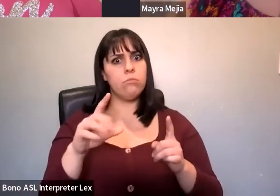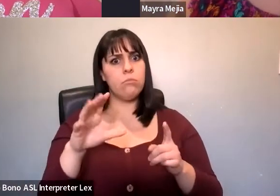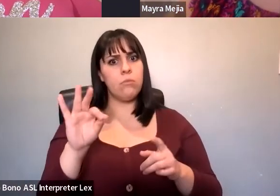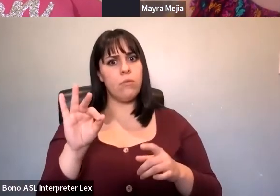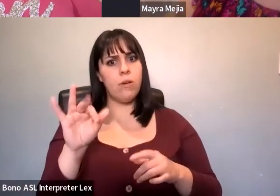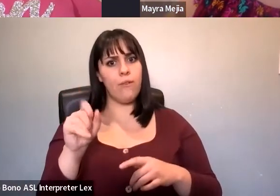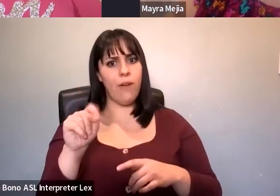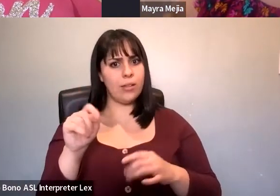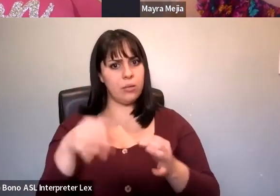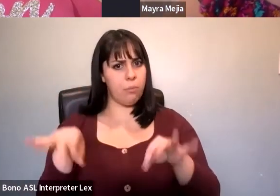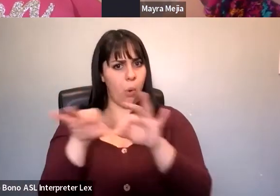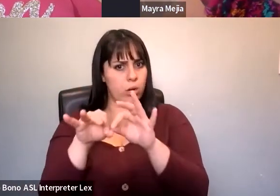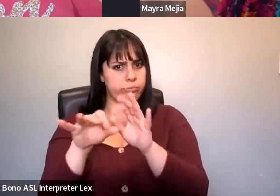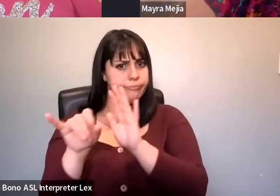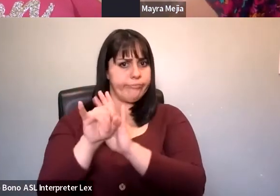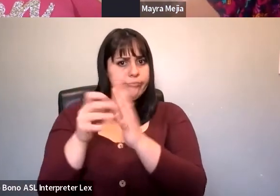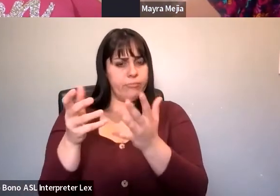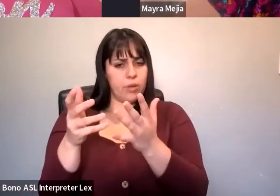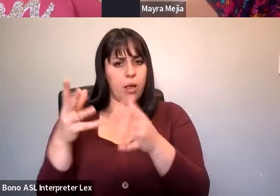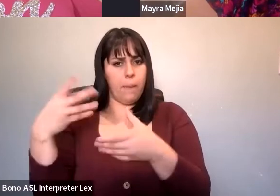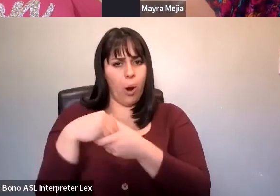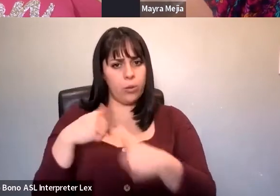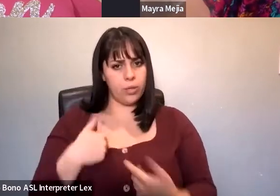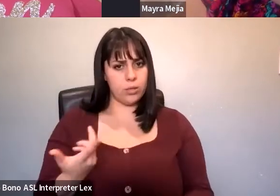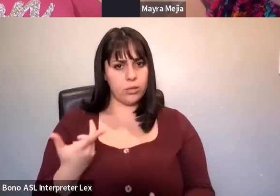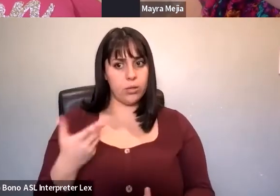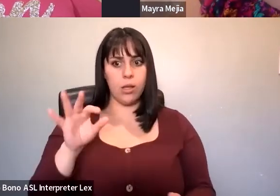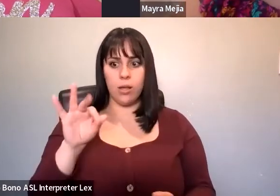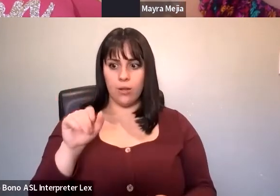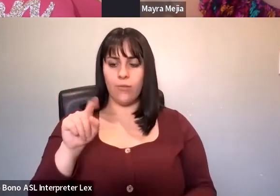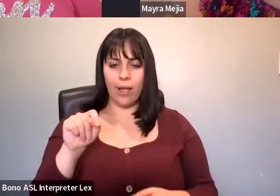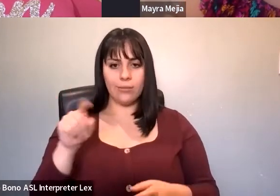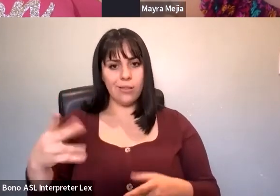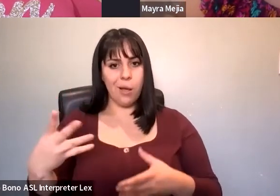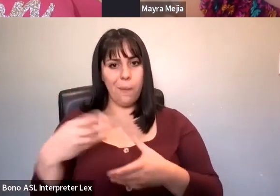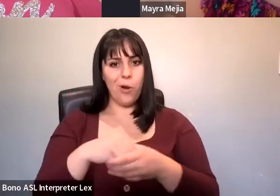amplifying in general in my work. But yeah.